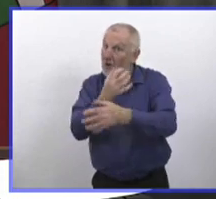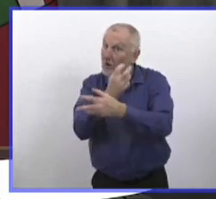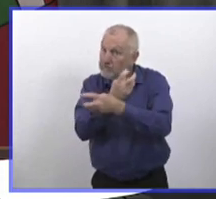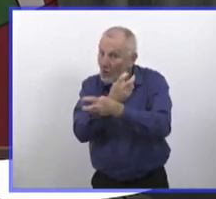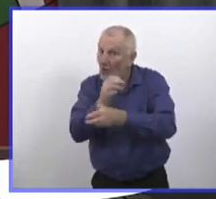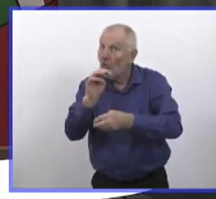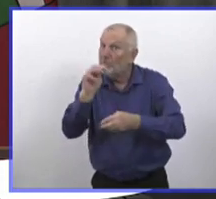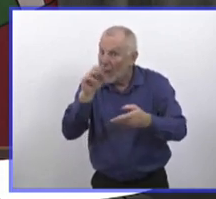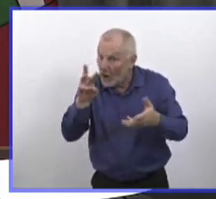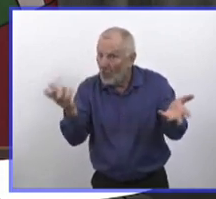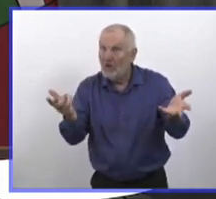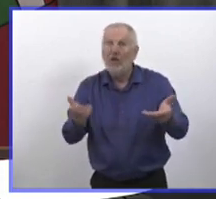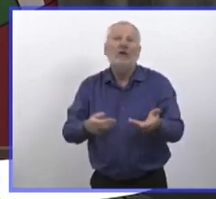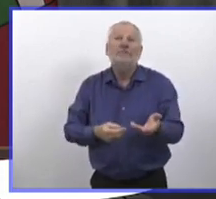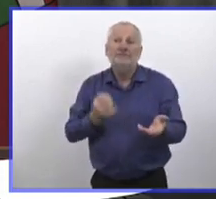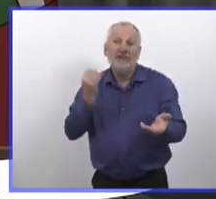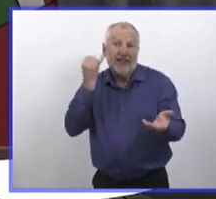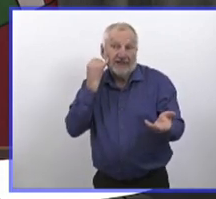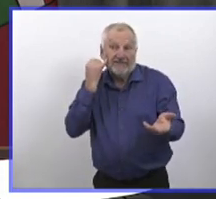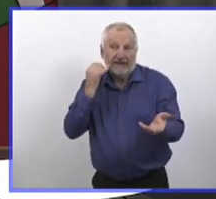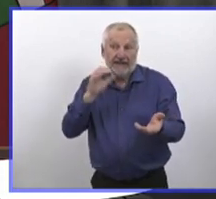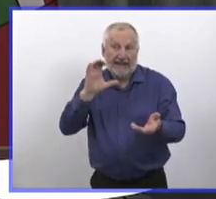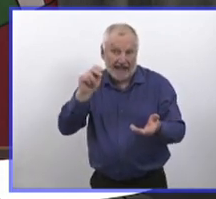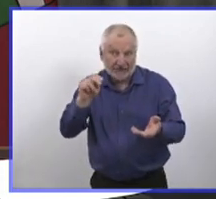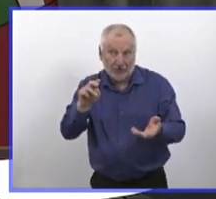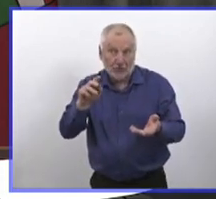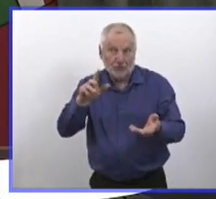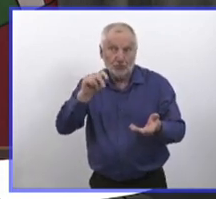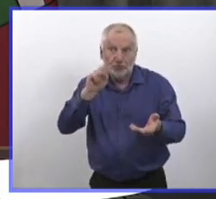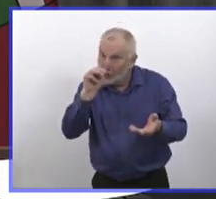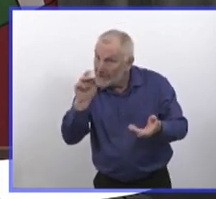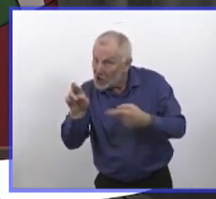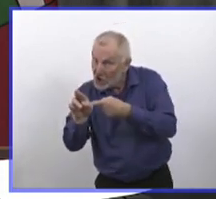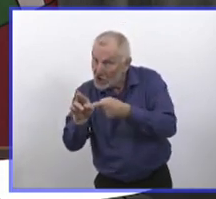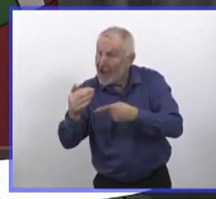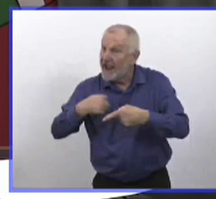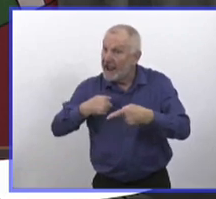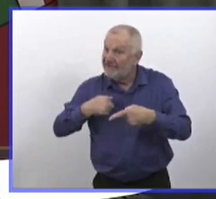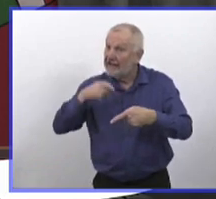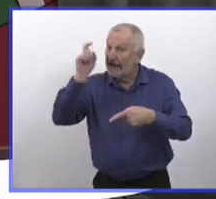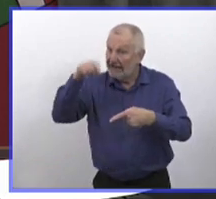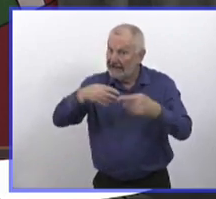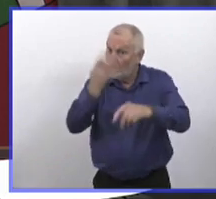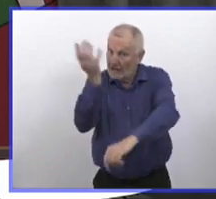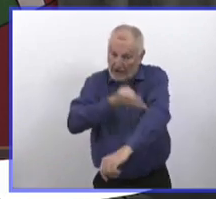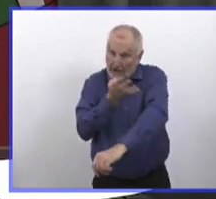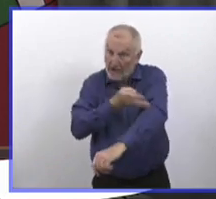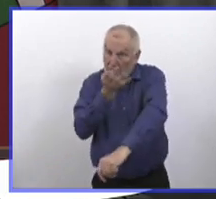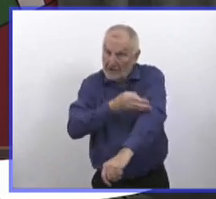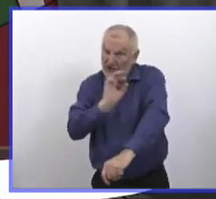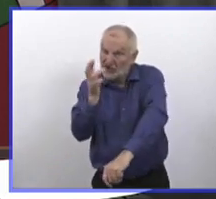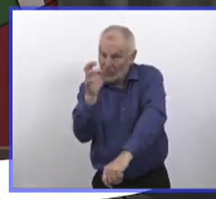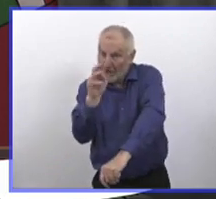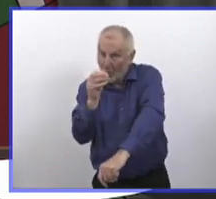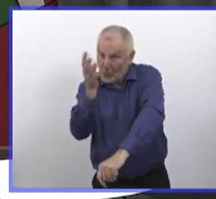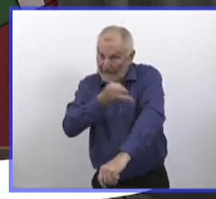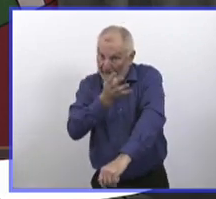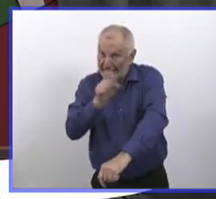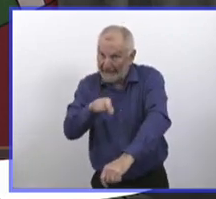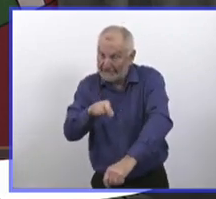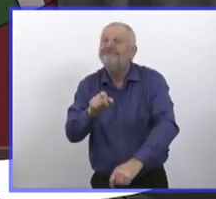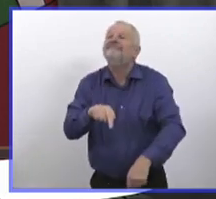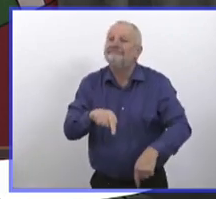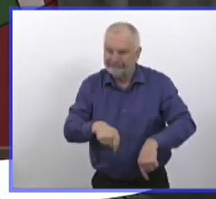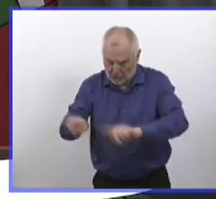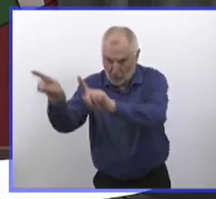affects the immune system, like chemotherapy. People who have a BMI greater than 40, which would define